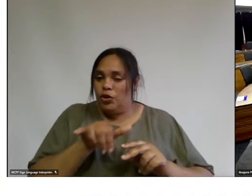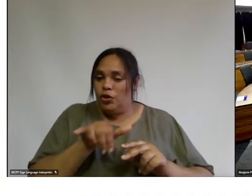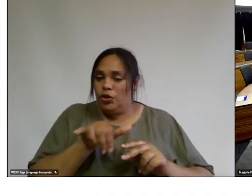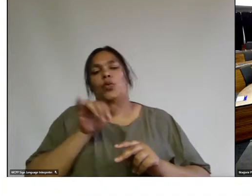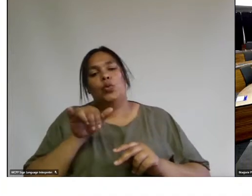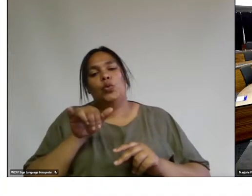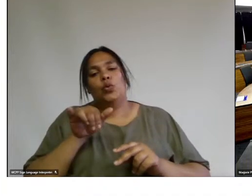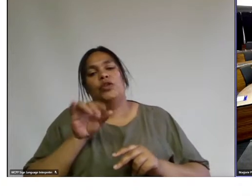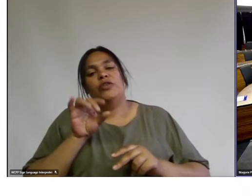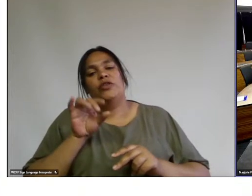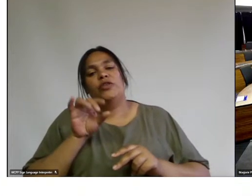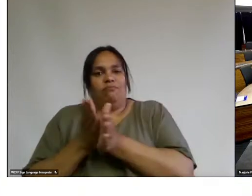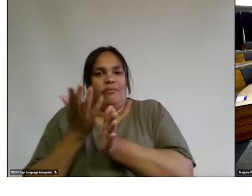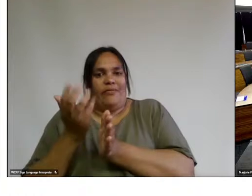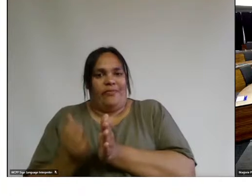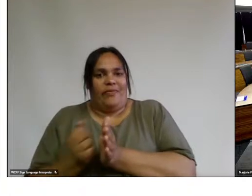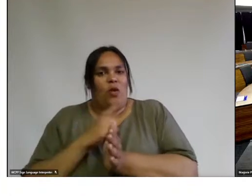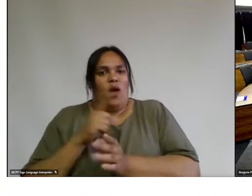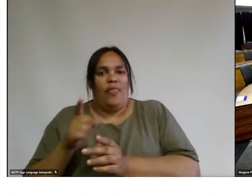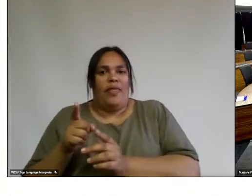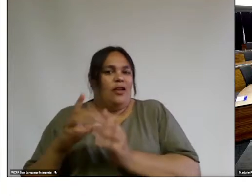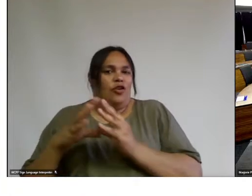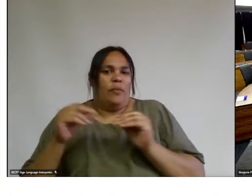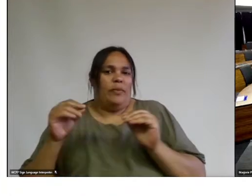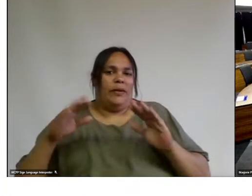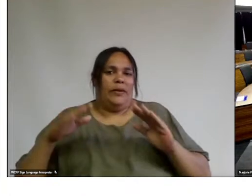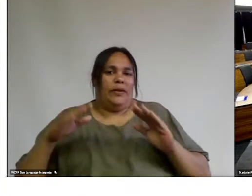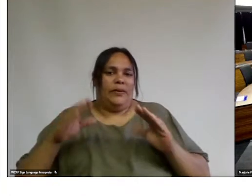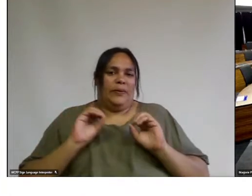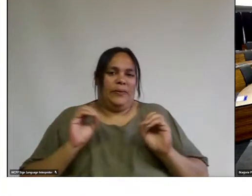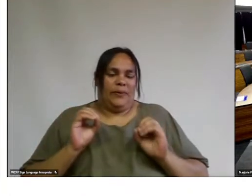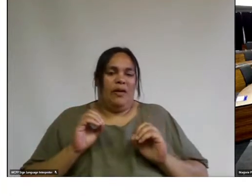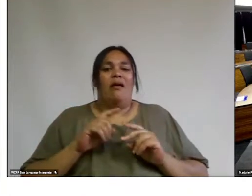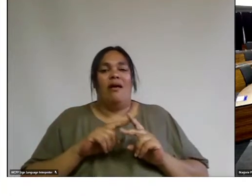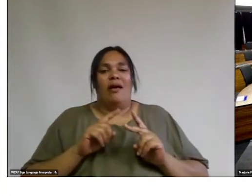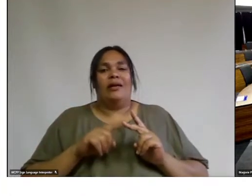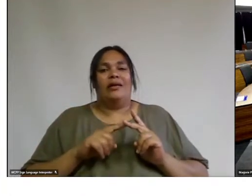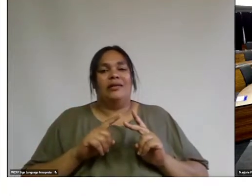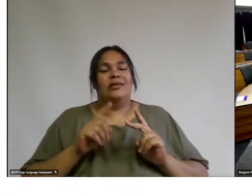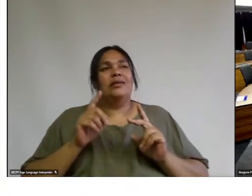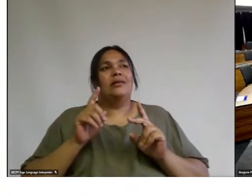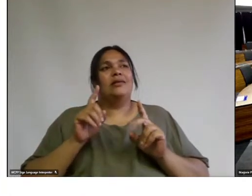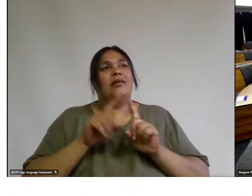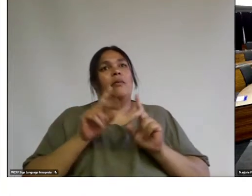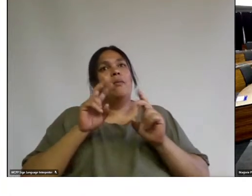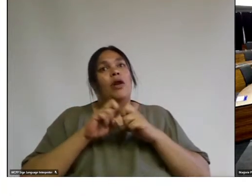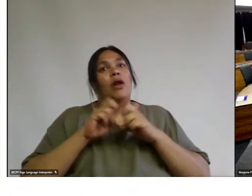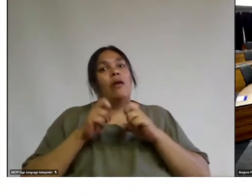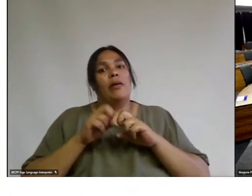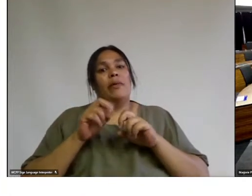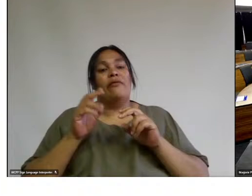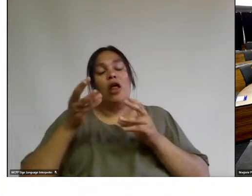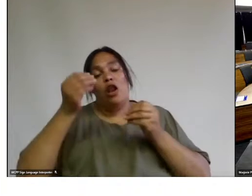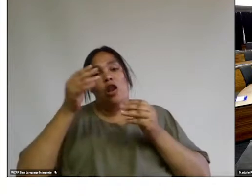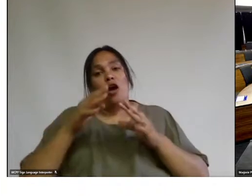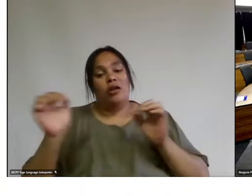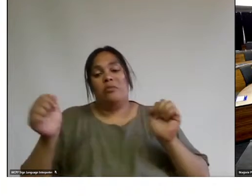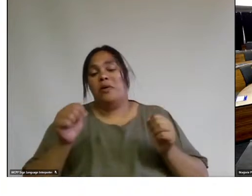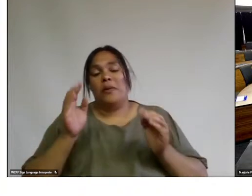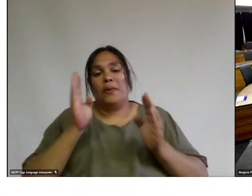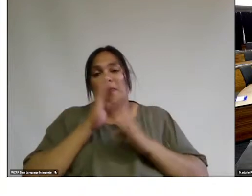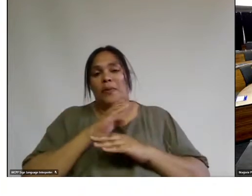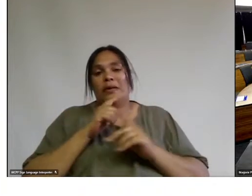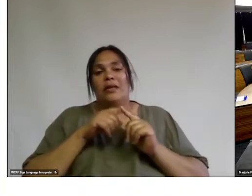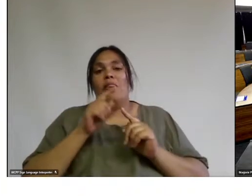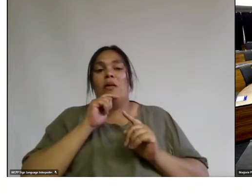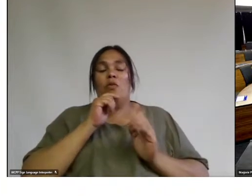mitigated and why was this not completed. And also, is the issue of unplaced learners, and as they spoke about possibly in the morning